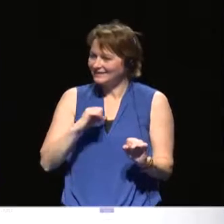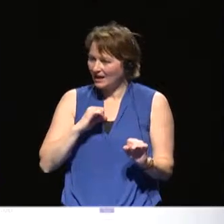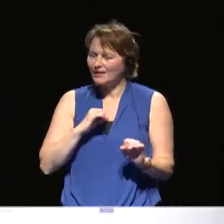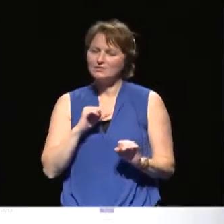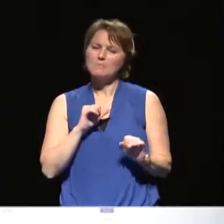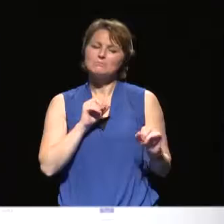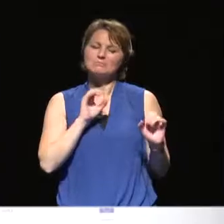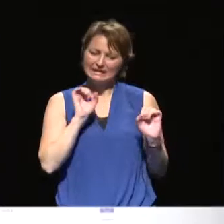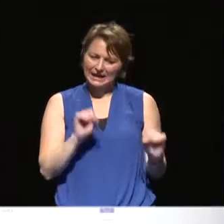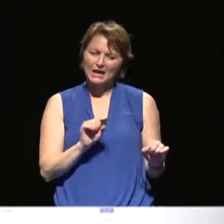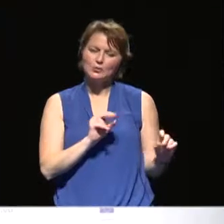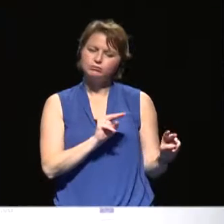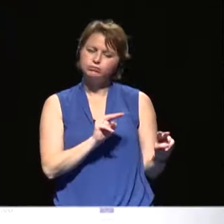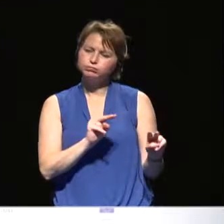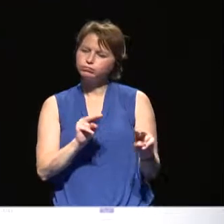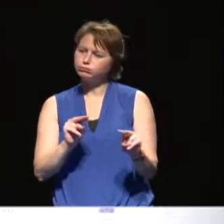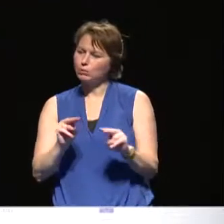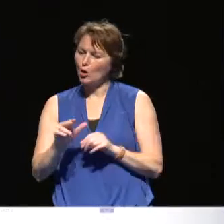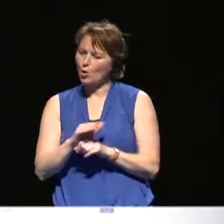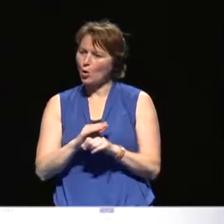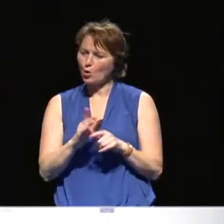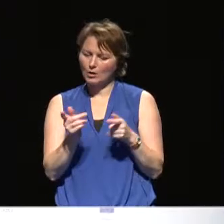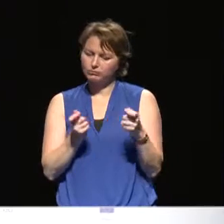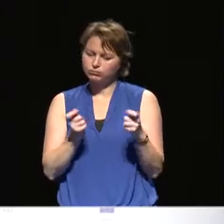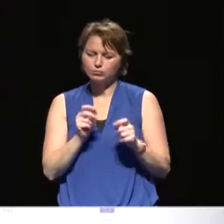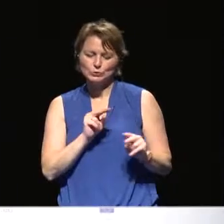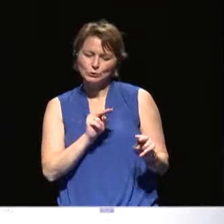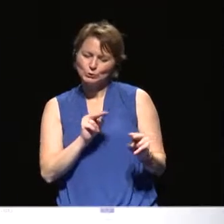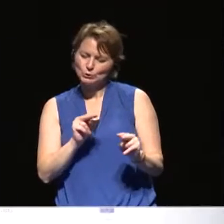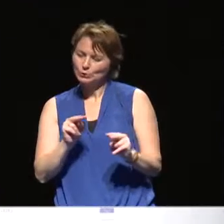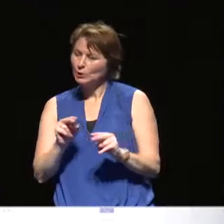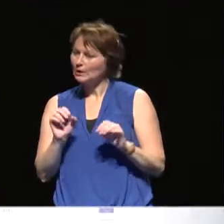surveillance over the local authorities and to effectively cope